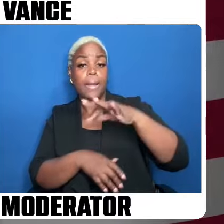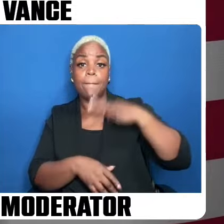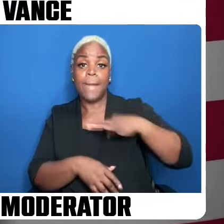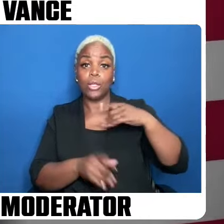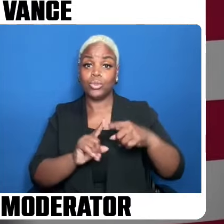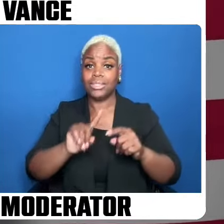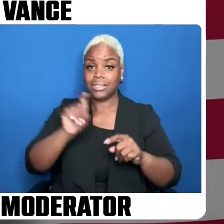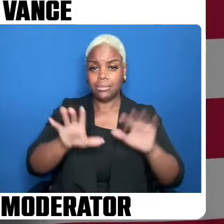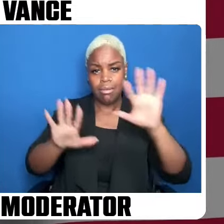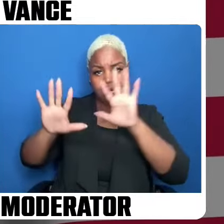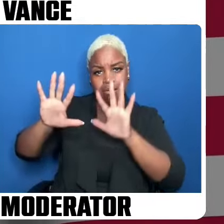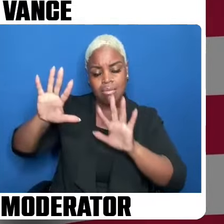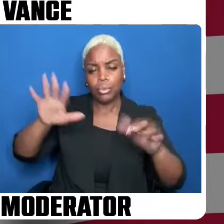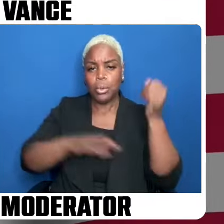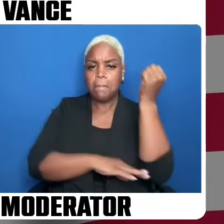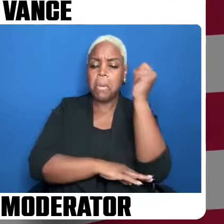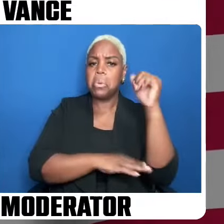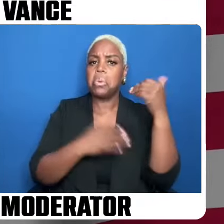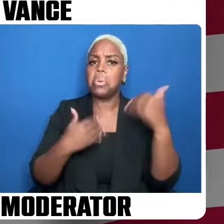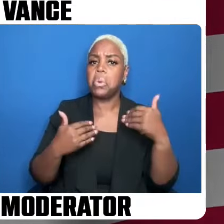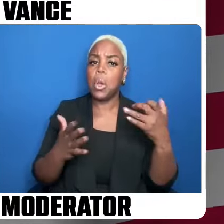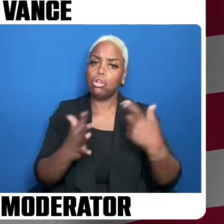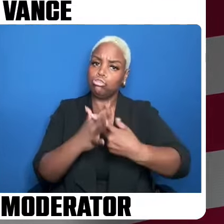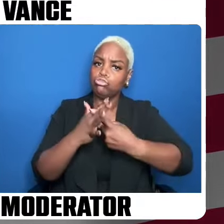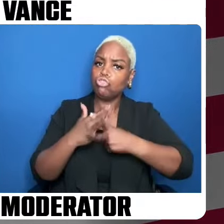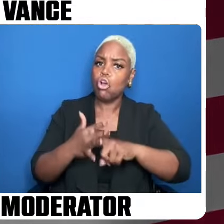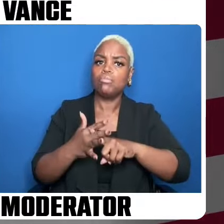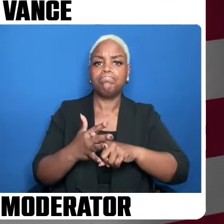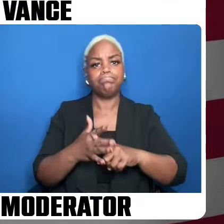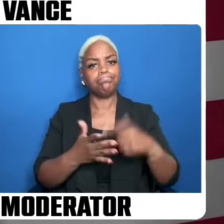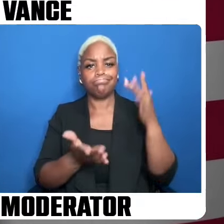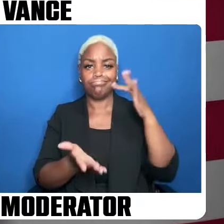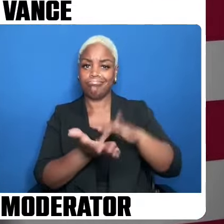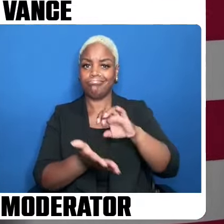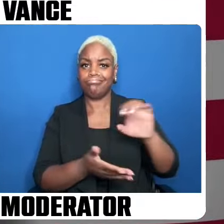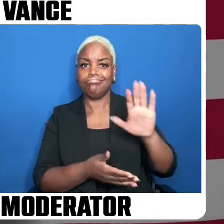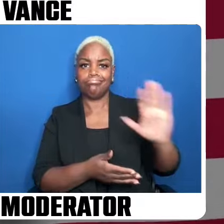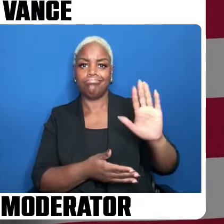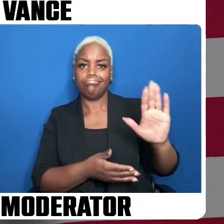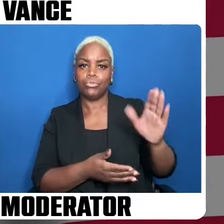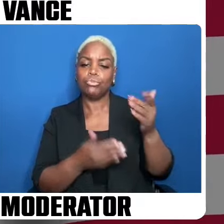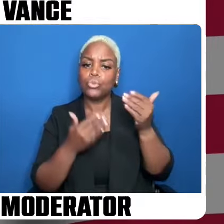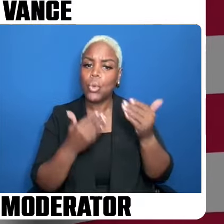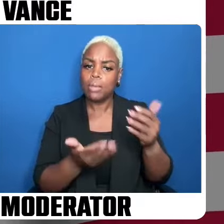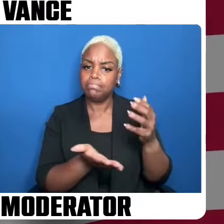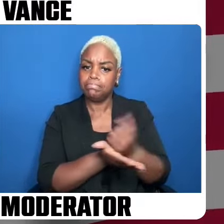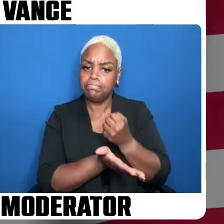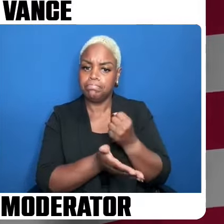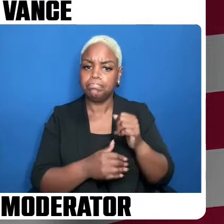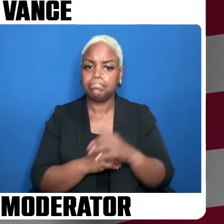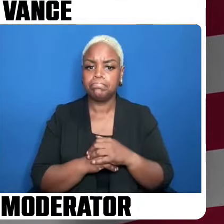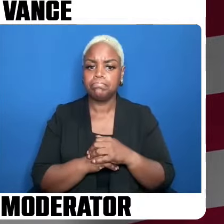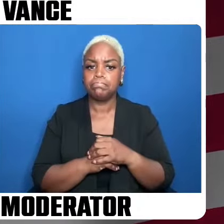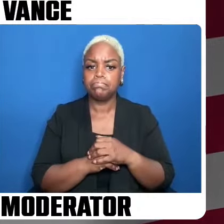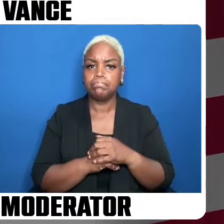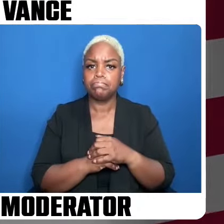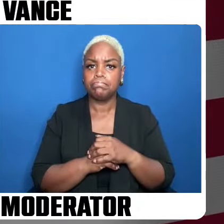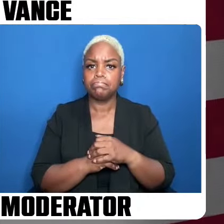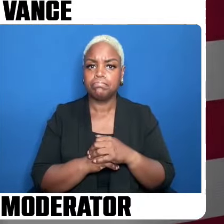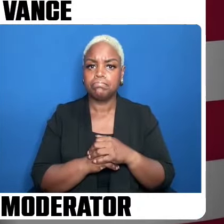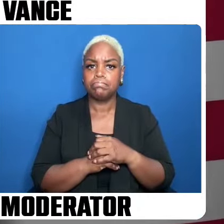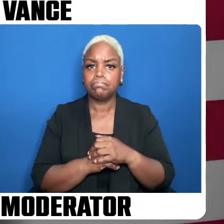Earlier today, Iran launched its largest attack yet on Israel, but that attack failed, thanks to joint U.S. and